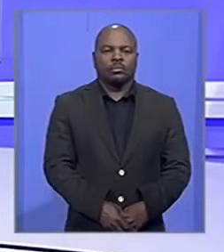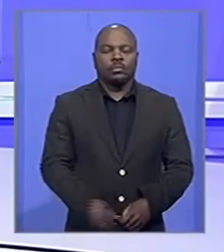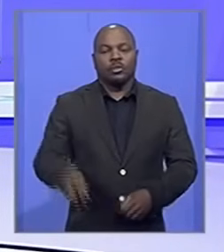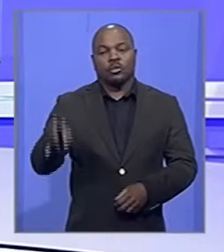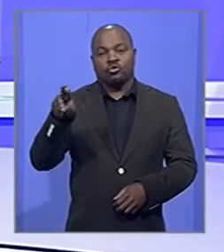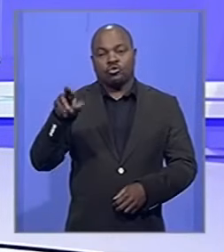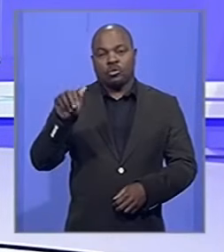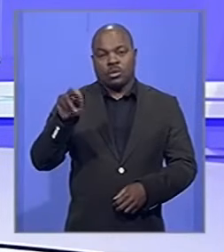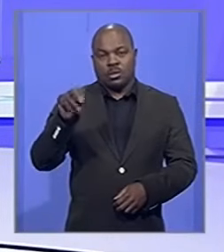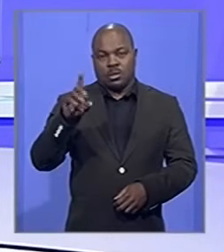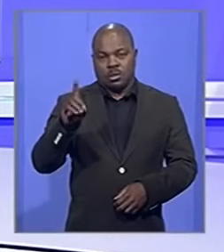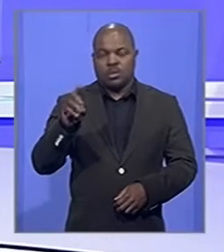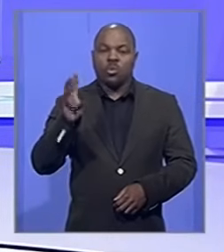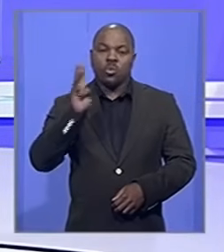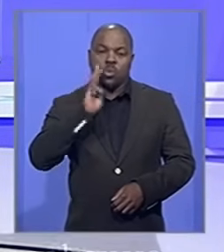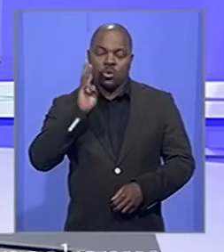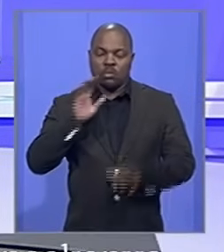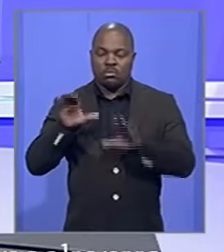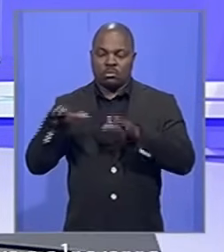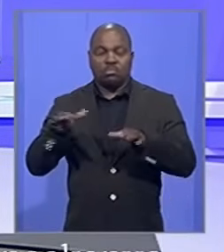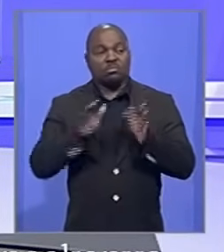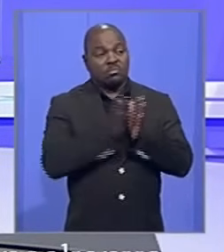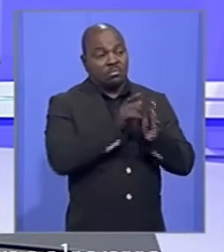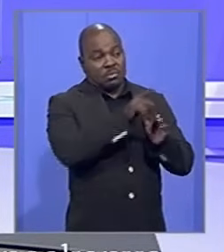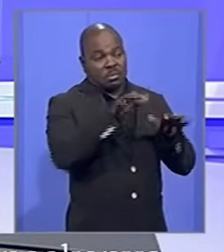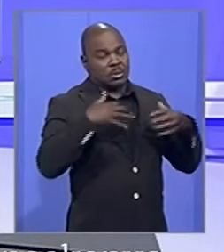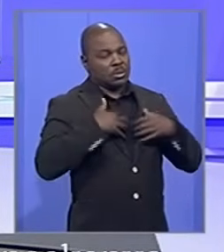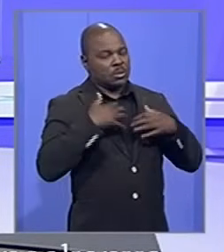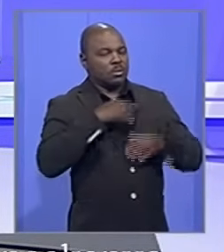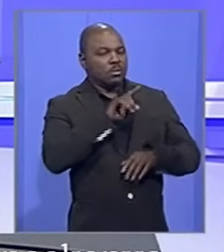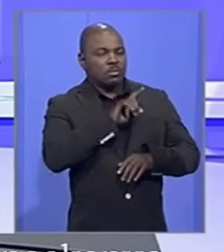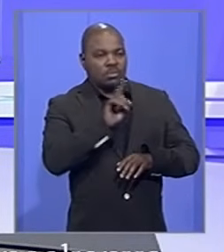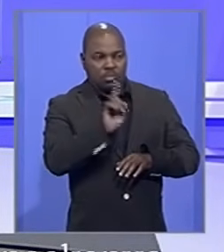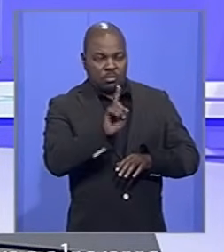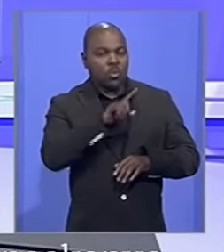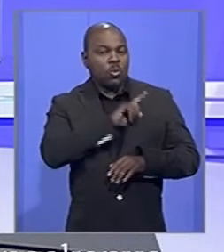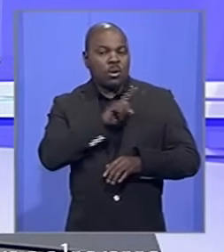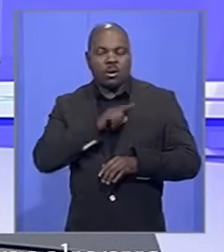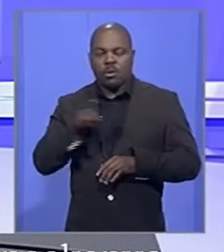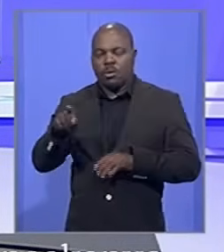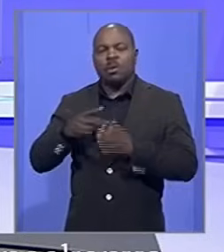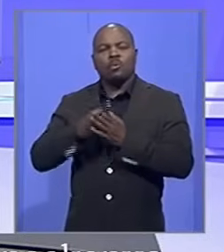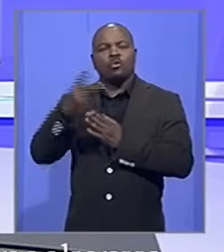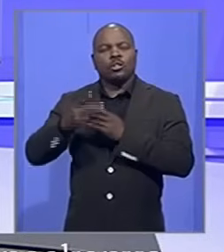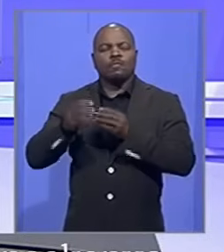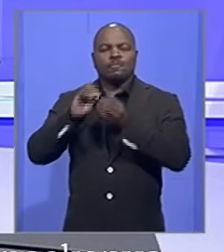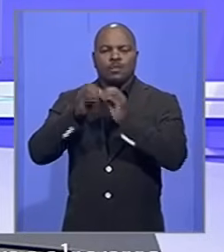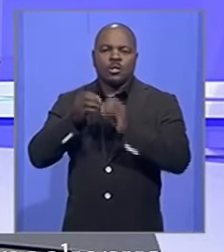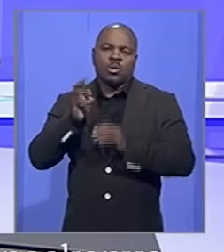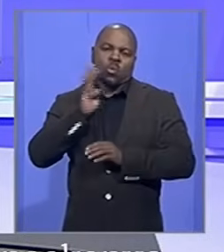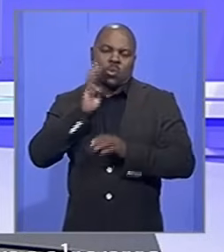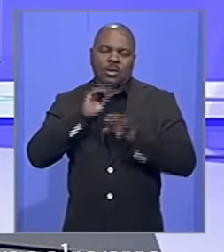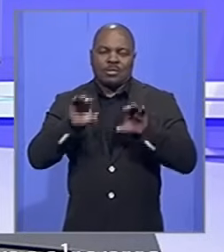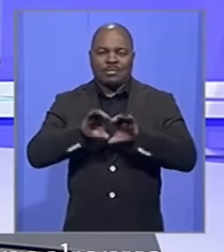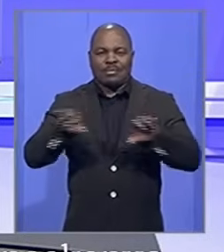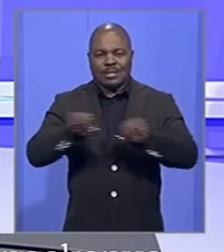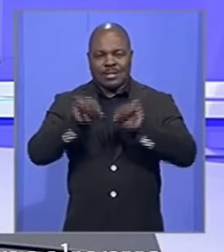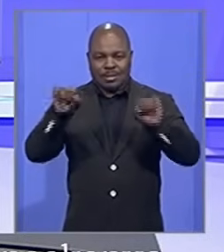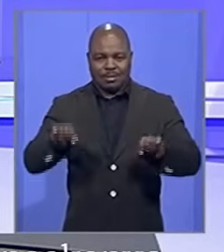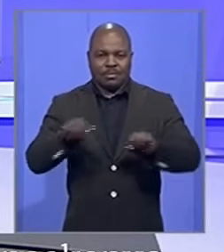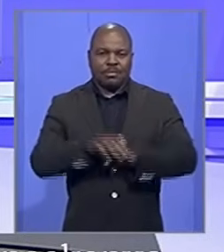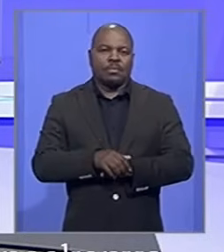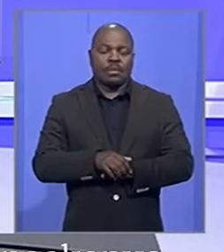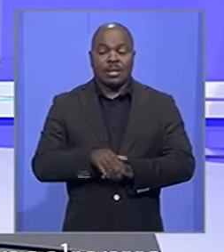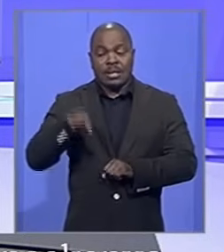Rand Water ikwetse go baagi go se etsaetsege jaaka setlamo se simolola ka projeke ya yone ya go baakanya mafaratlhatlha a metsi